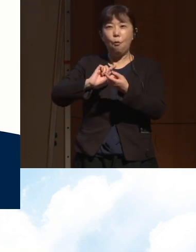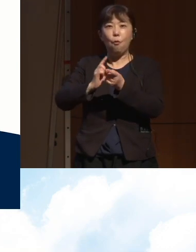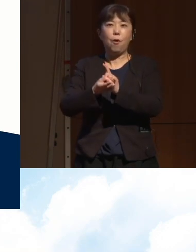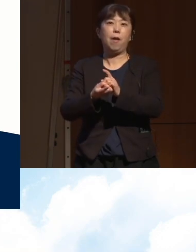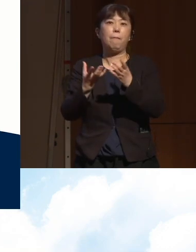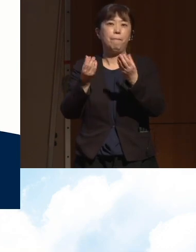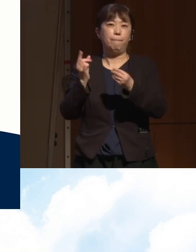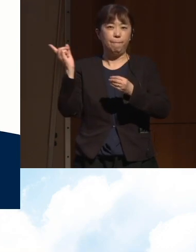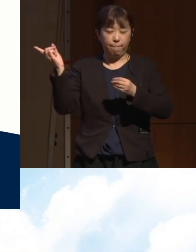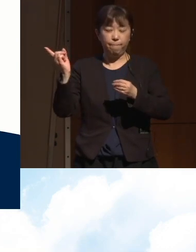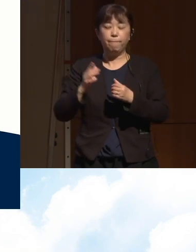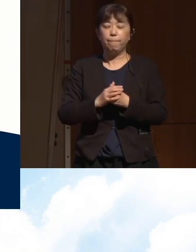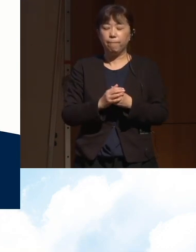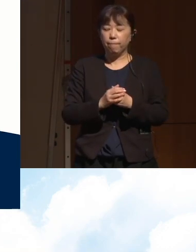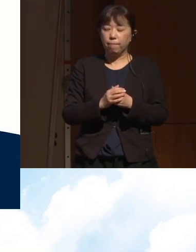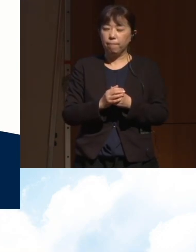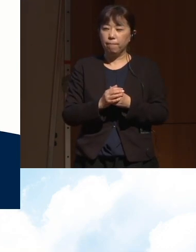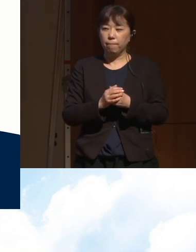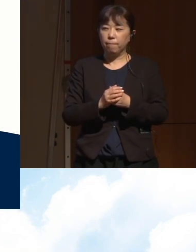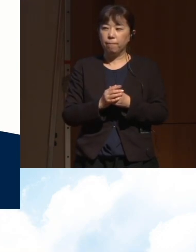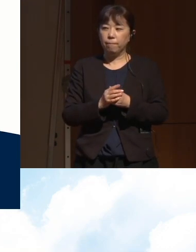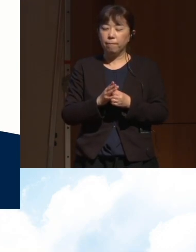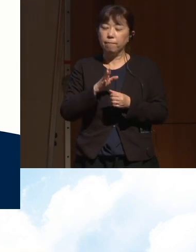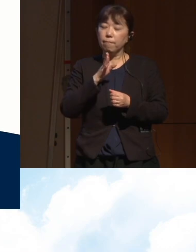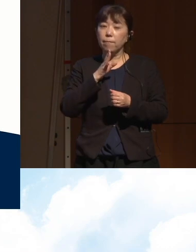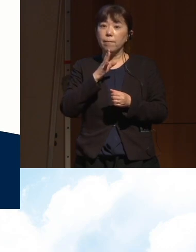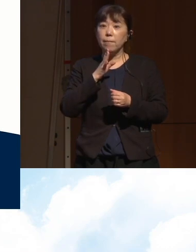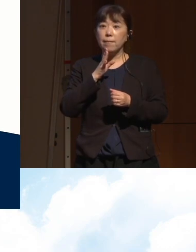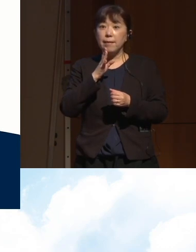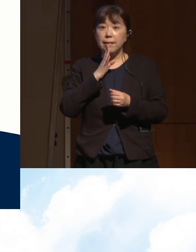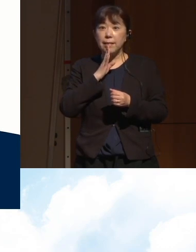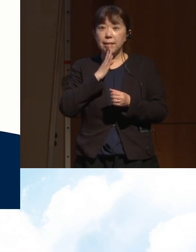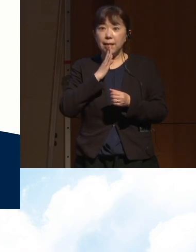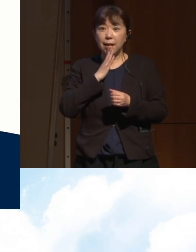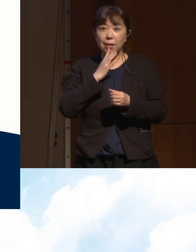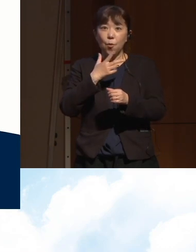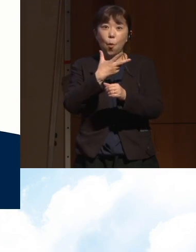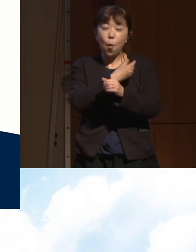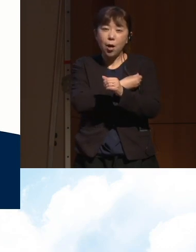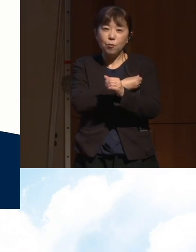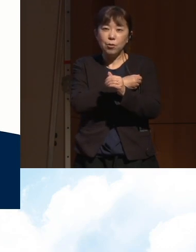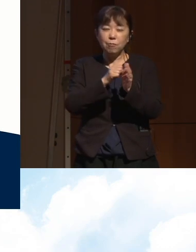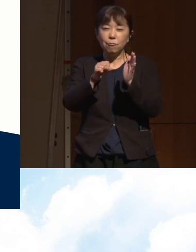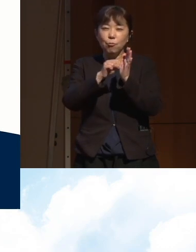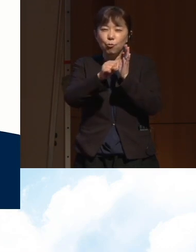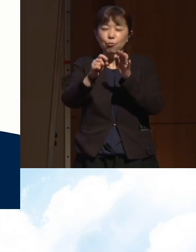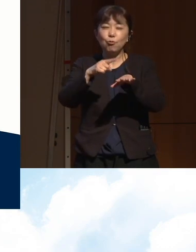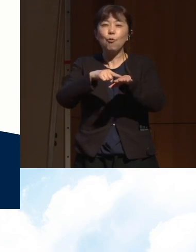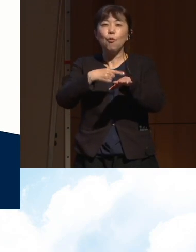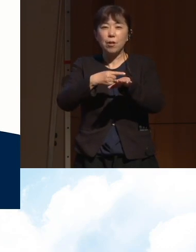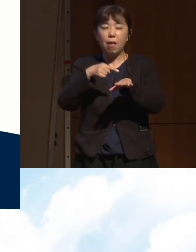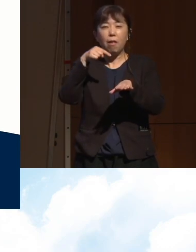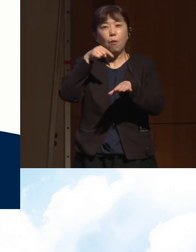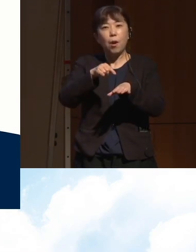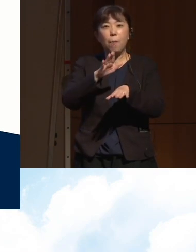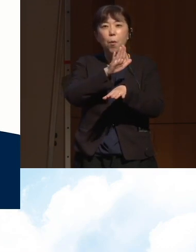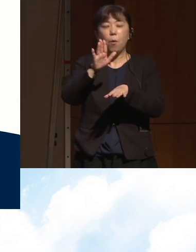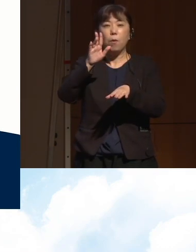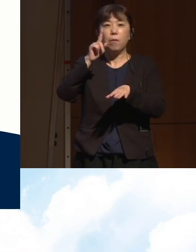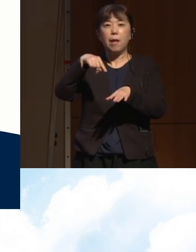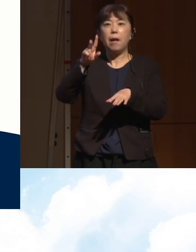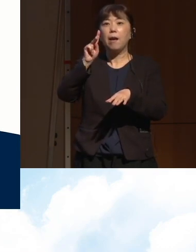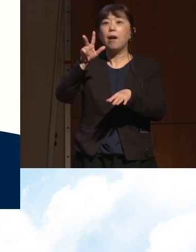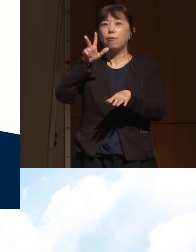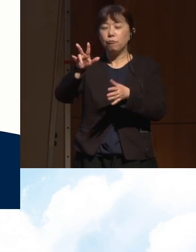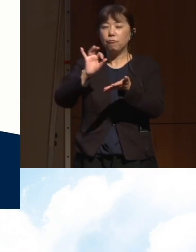to do a real-world effectiveness study of the vaccine using our electronic medical record system to perform pharmacovigilance for